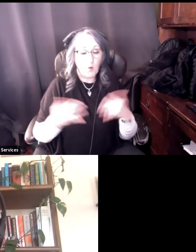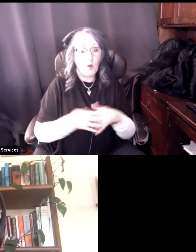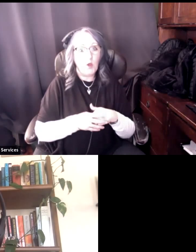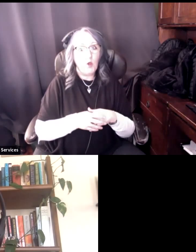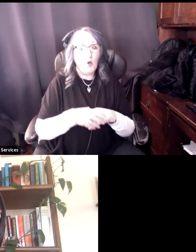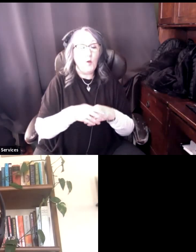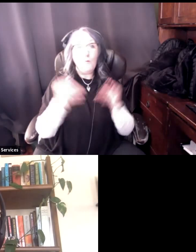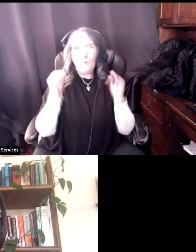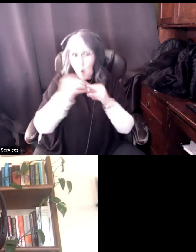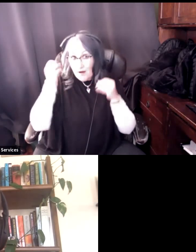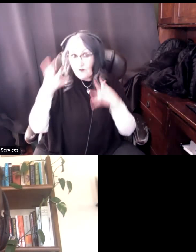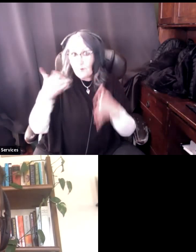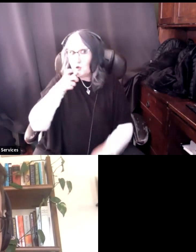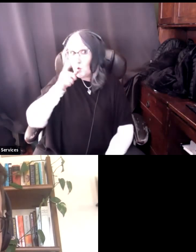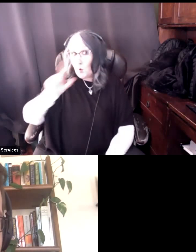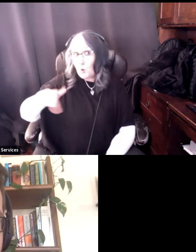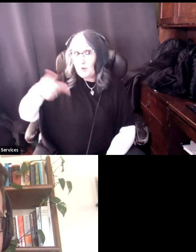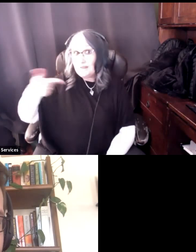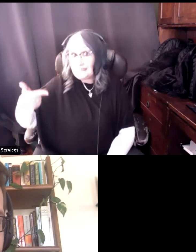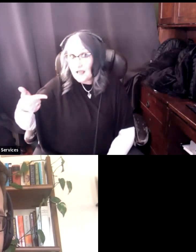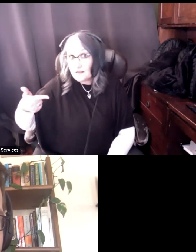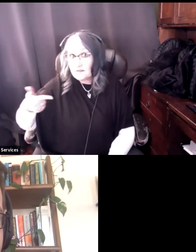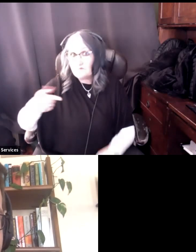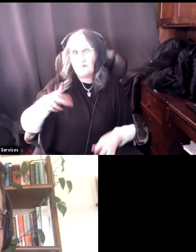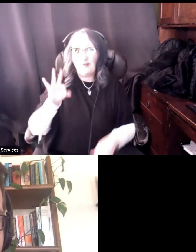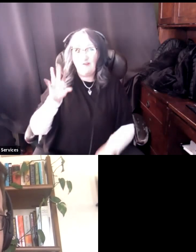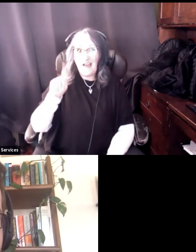eligibility when the governor makes an announcement.